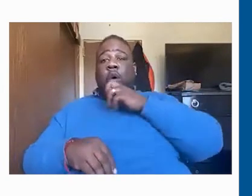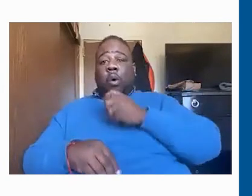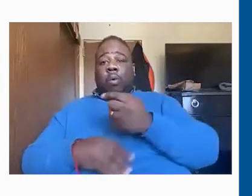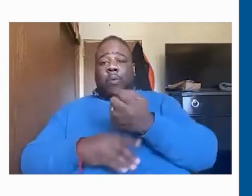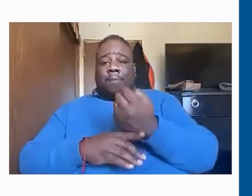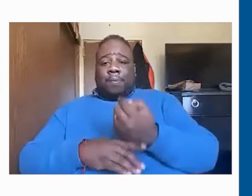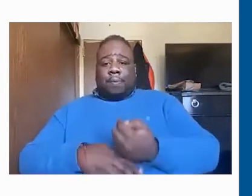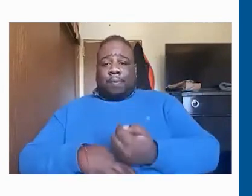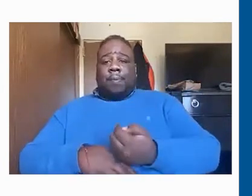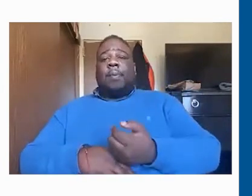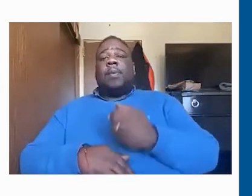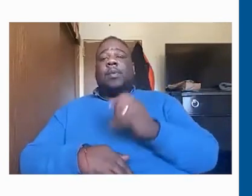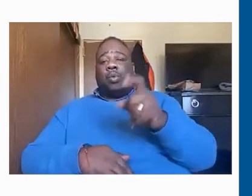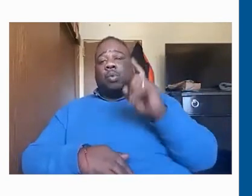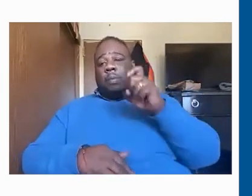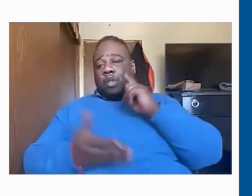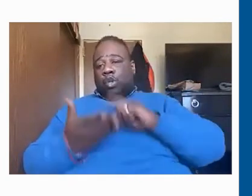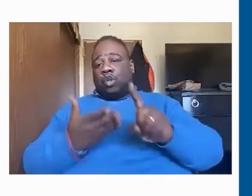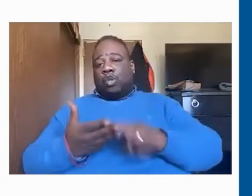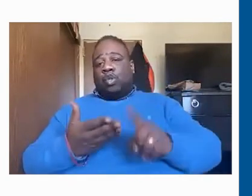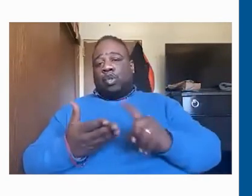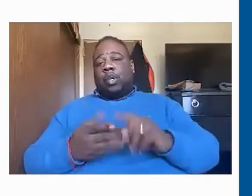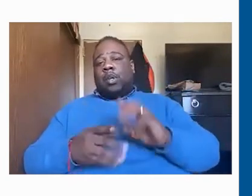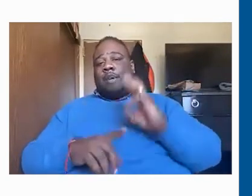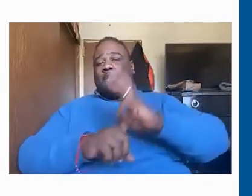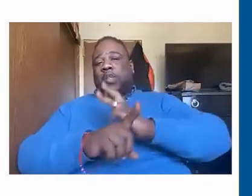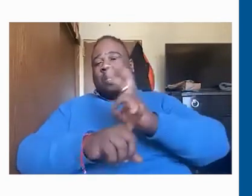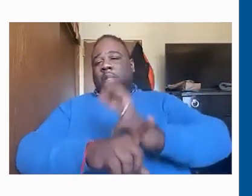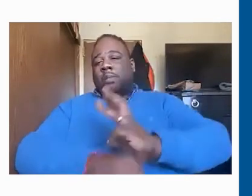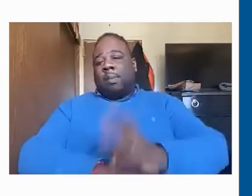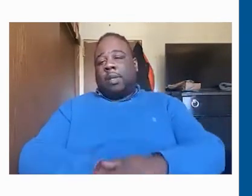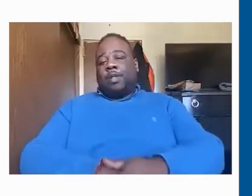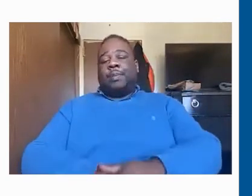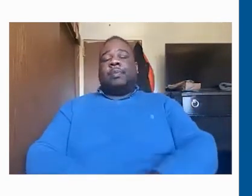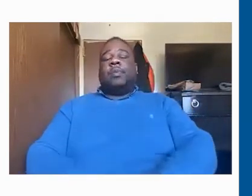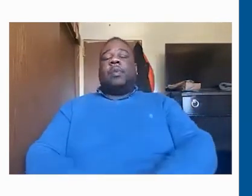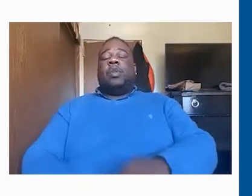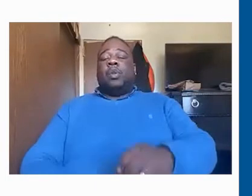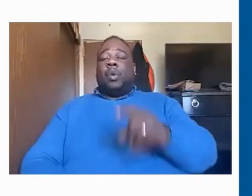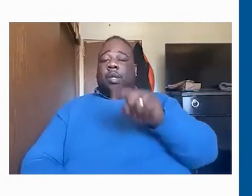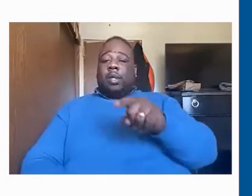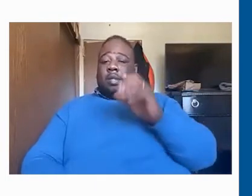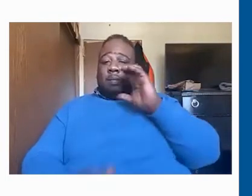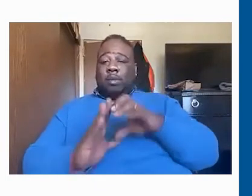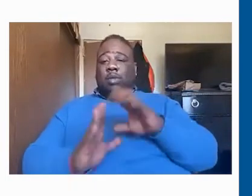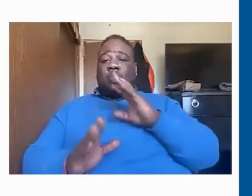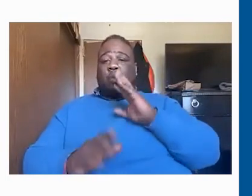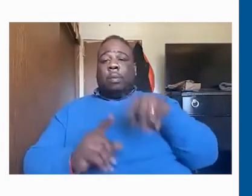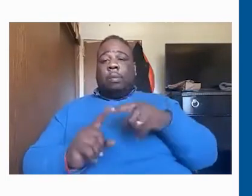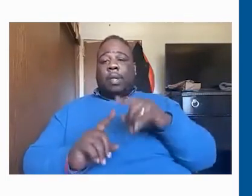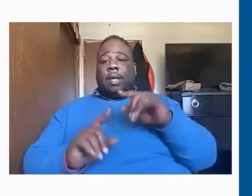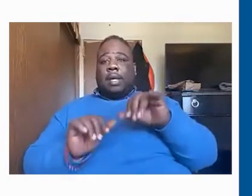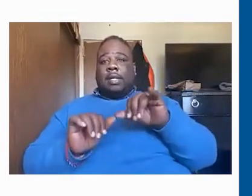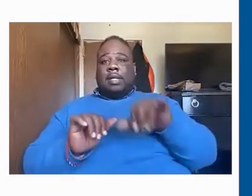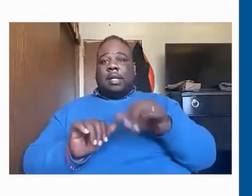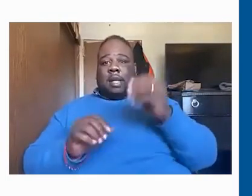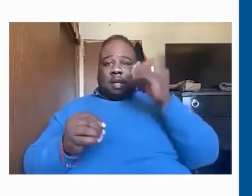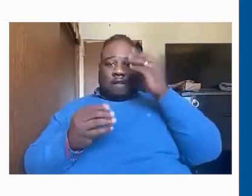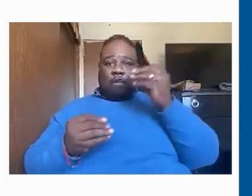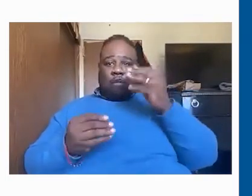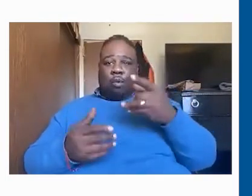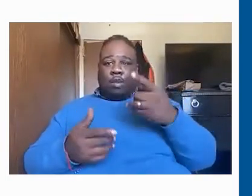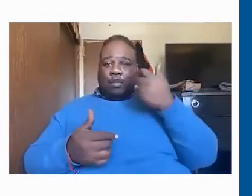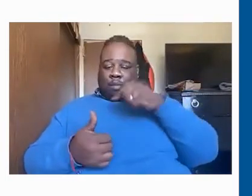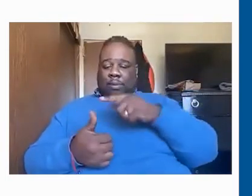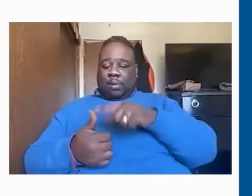Slide 11 stay in. So this slide talks about staying informed. So staying informed, again, we talked the first 2 sections of, again, making a plan